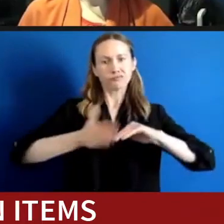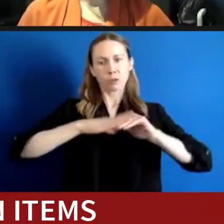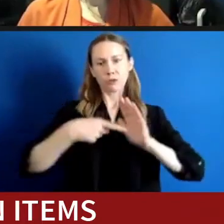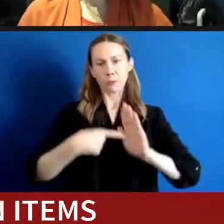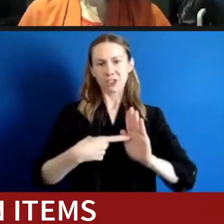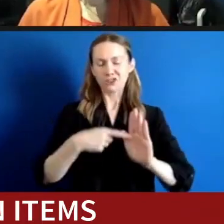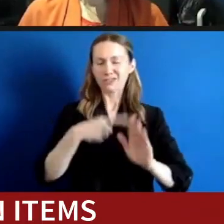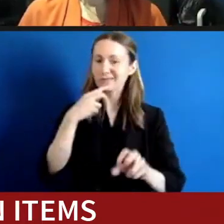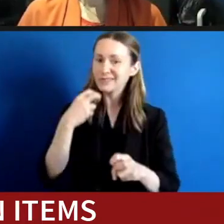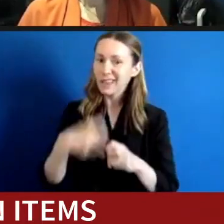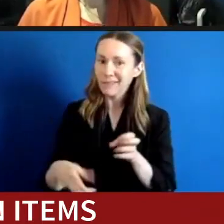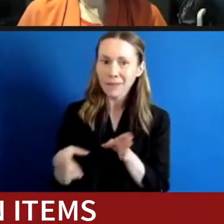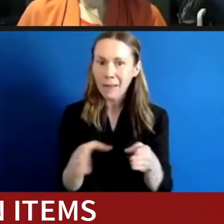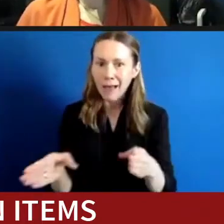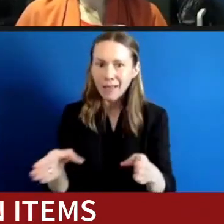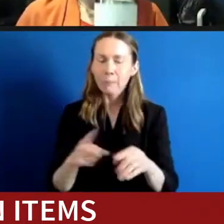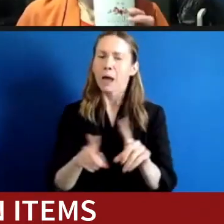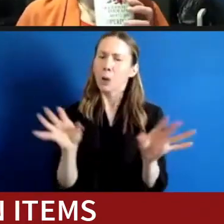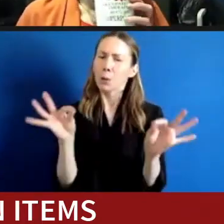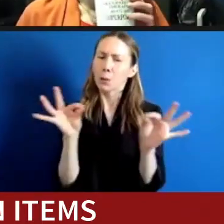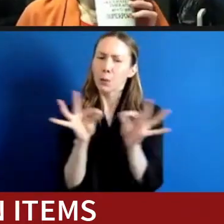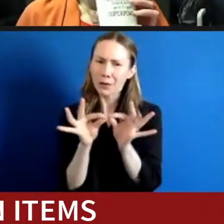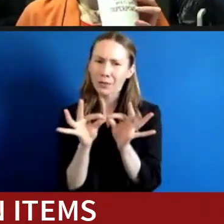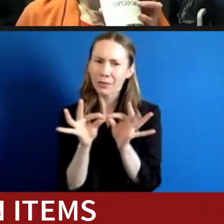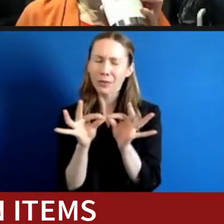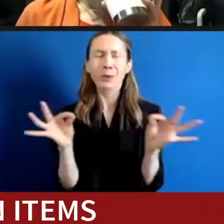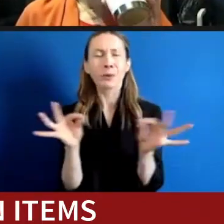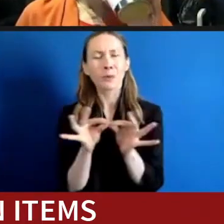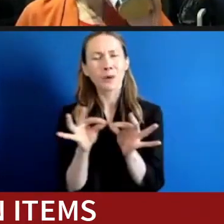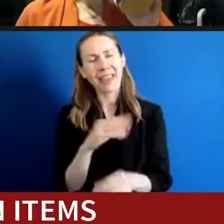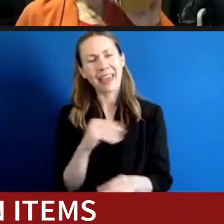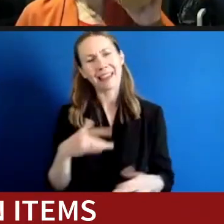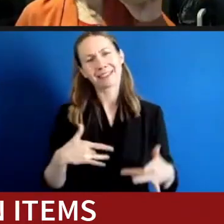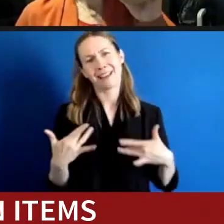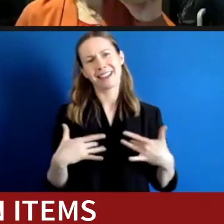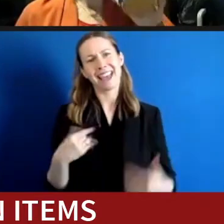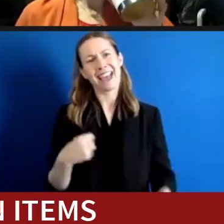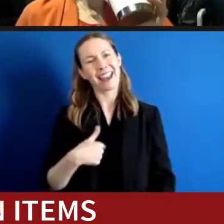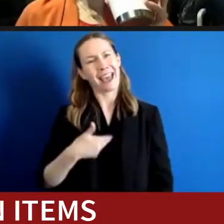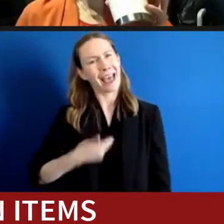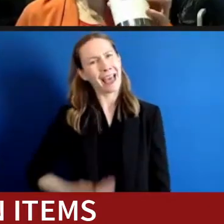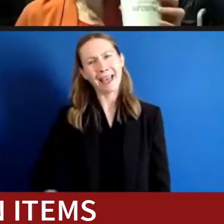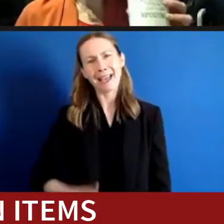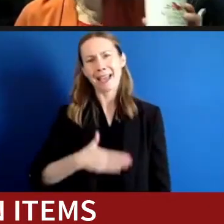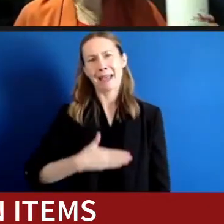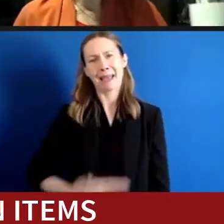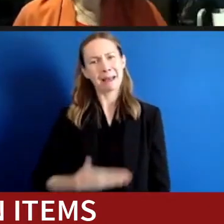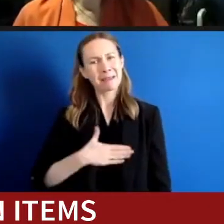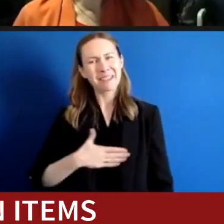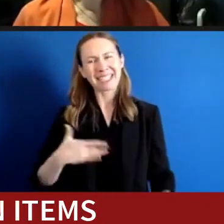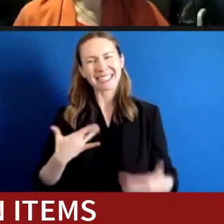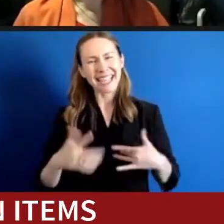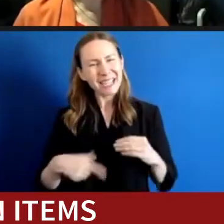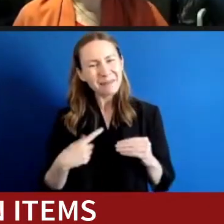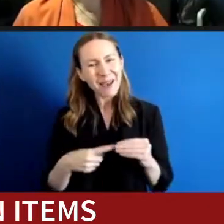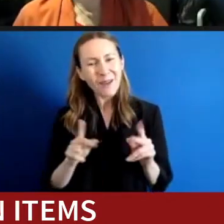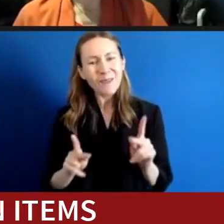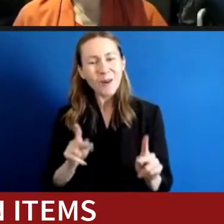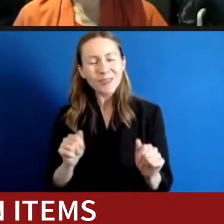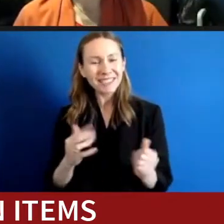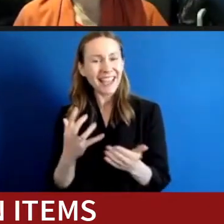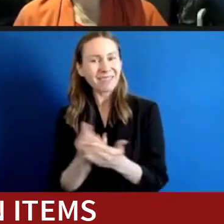but it's worth it and it's exciting. And I'm excited about sort of folks being able to use